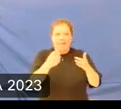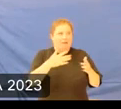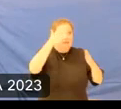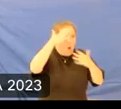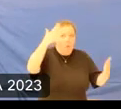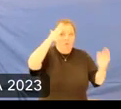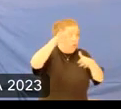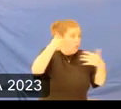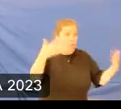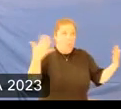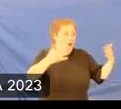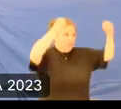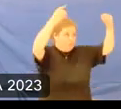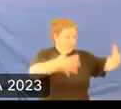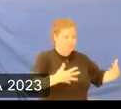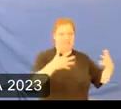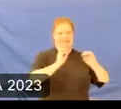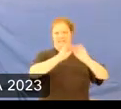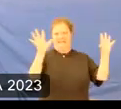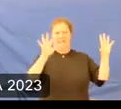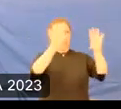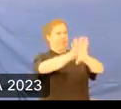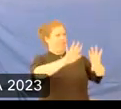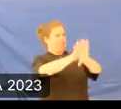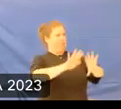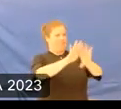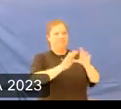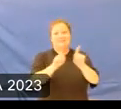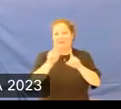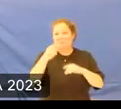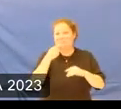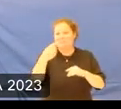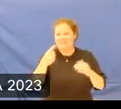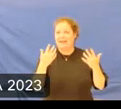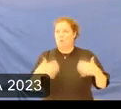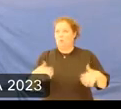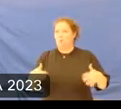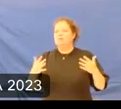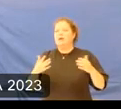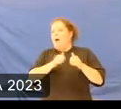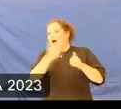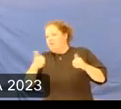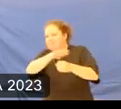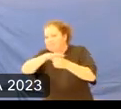But I suspect there's a lot more to do in many fields, and we might mention them in passing.